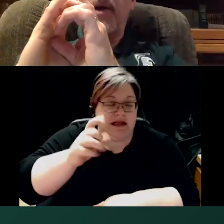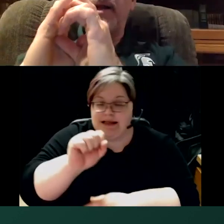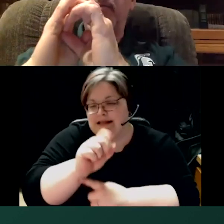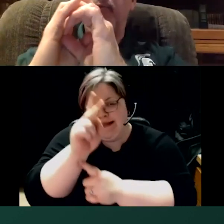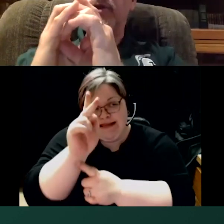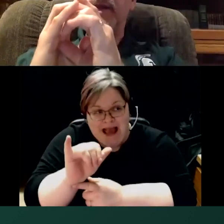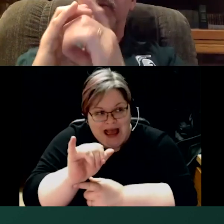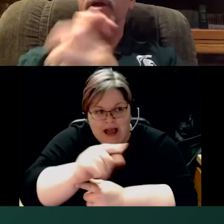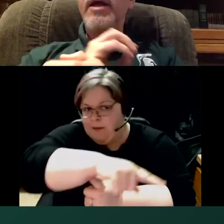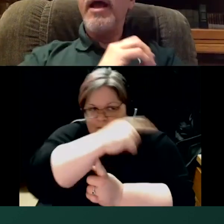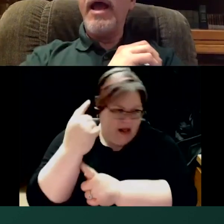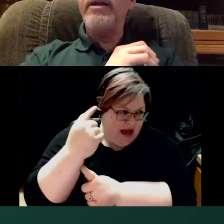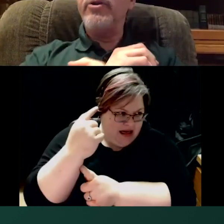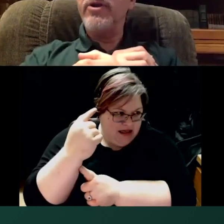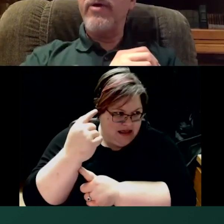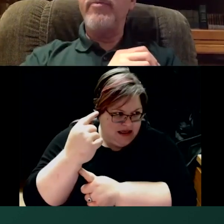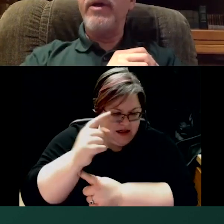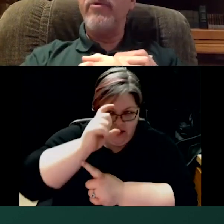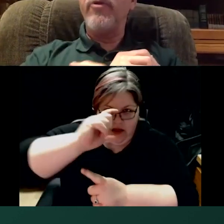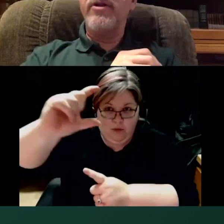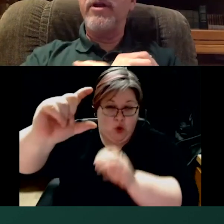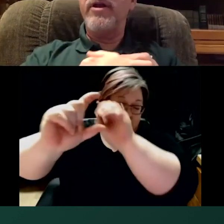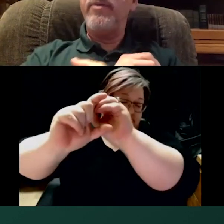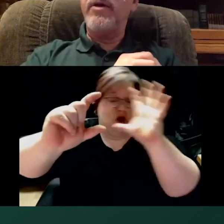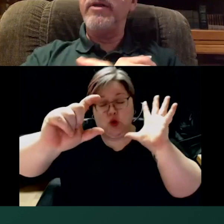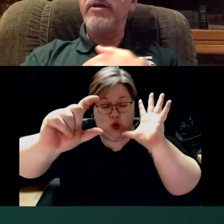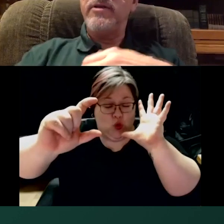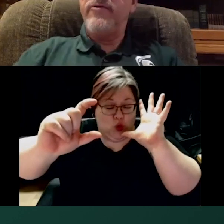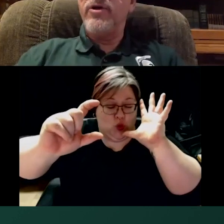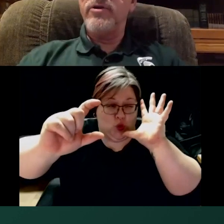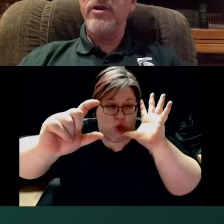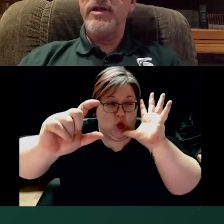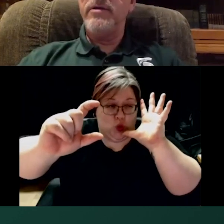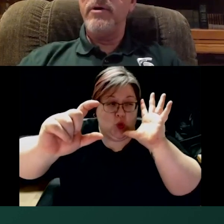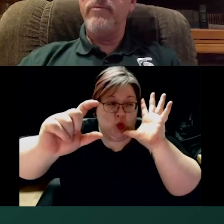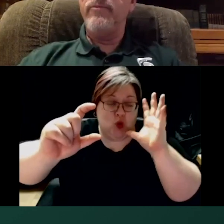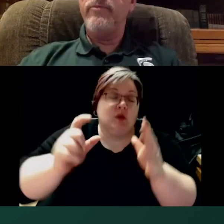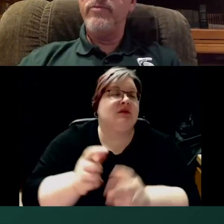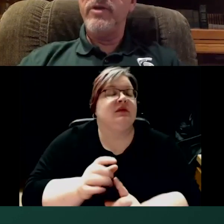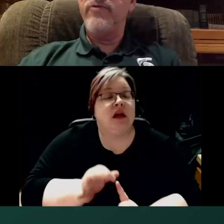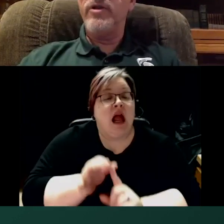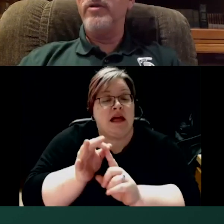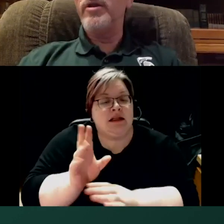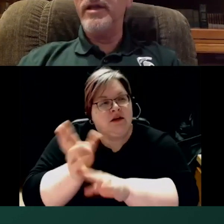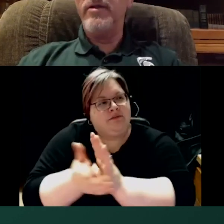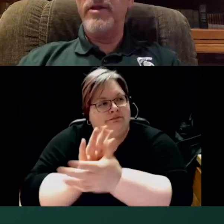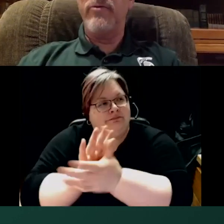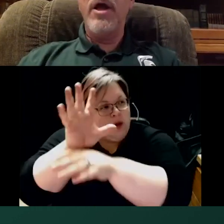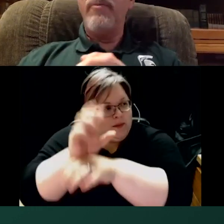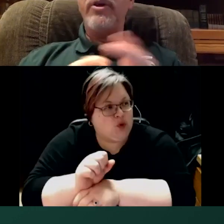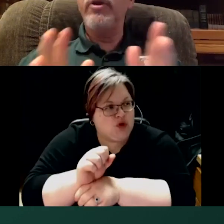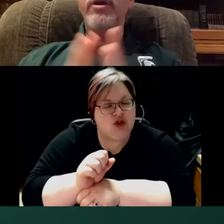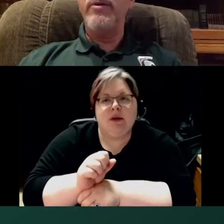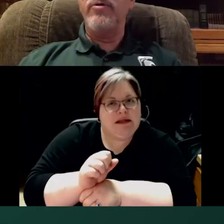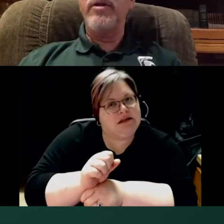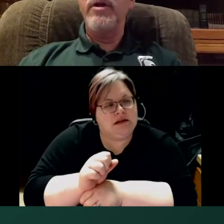one spot is brilliant. And until your eyes become adjusted, it can become a little difficult to see the difference in seas, etc.